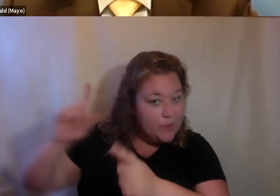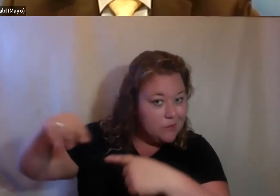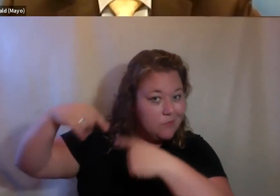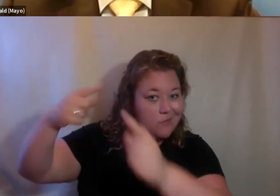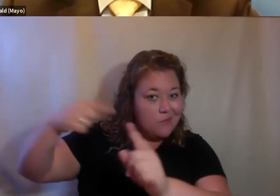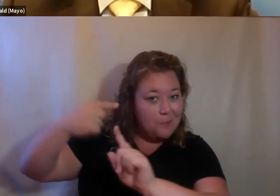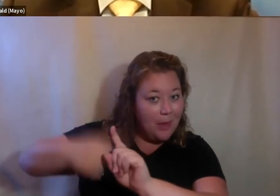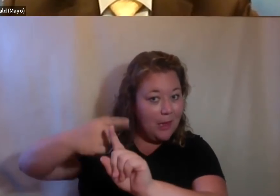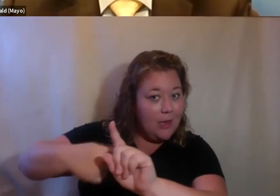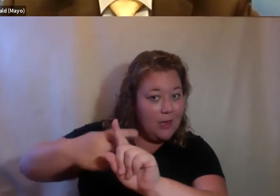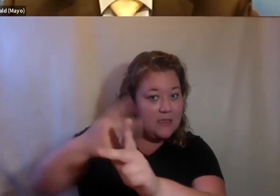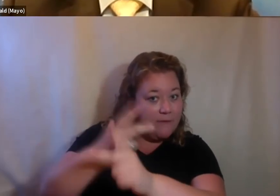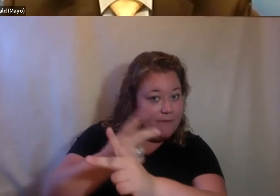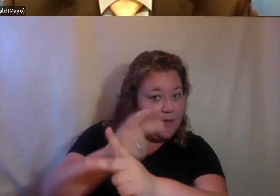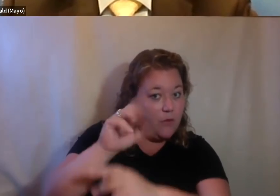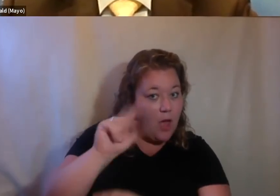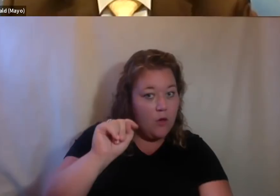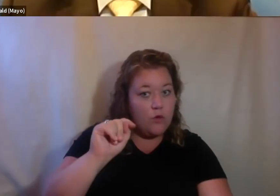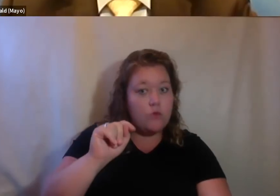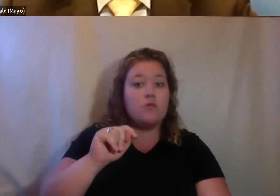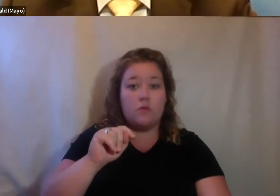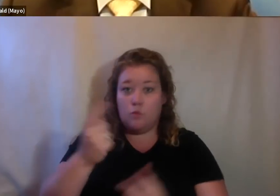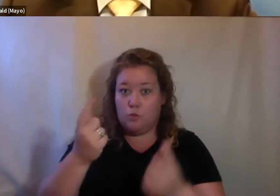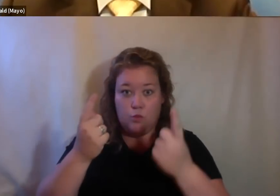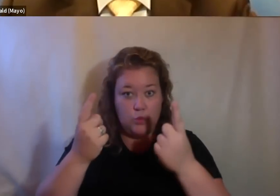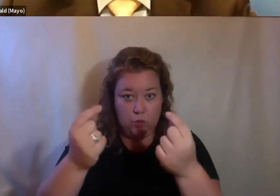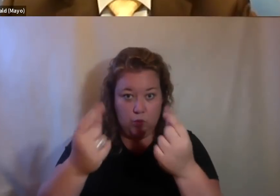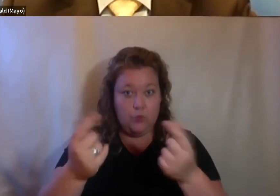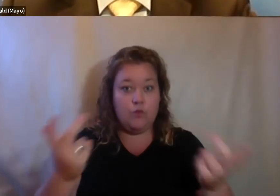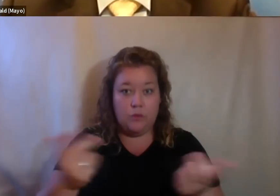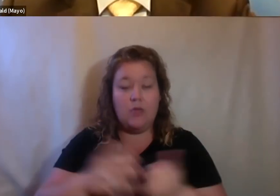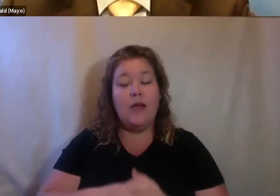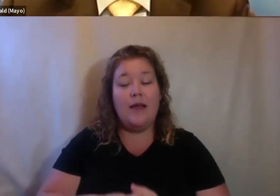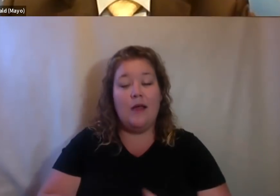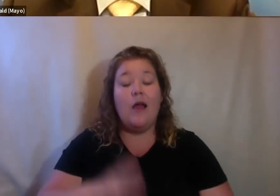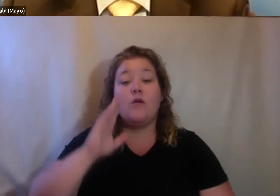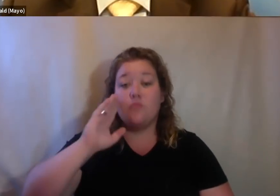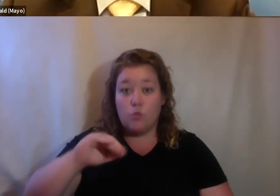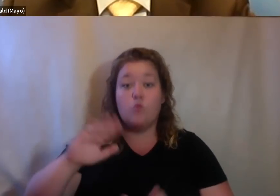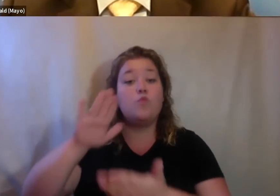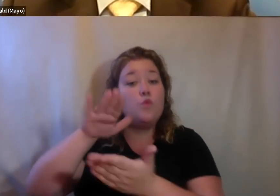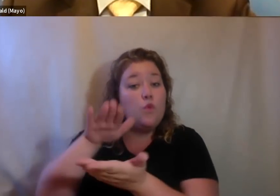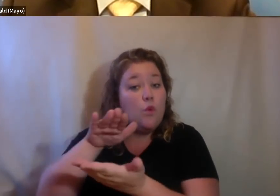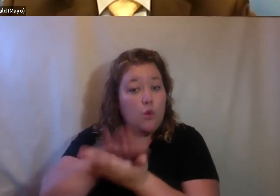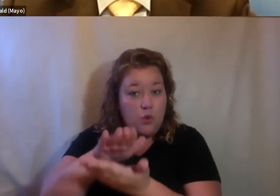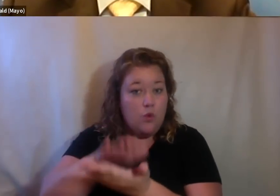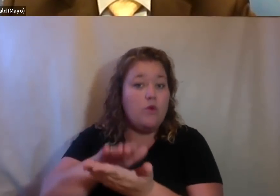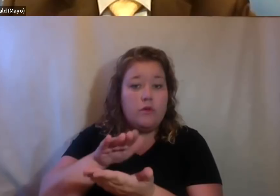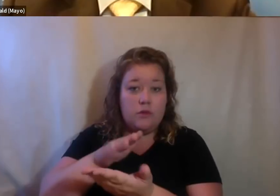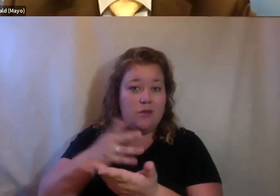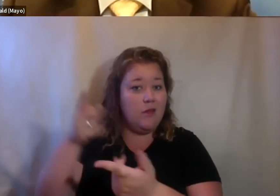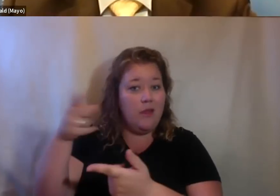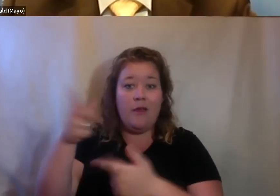been, partners at the table there, and I just want to say that schools have, are trying to